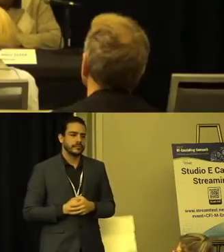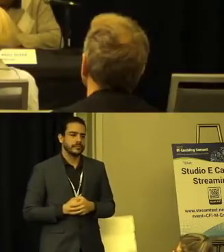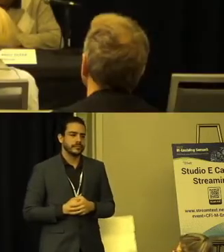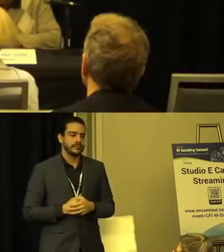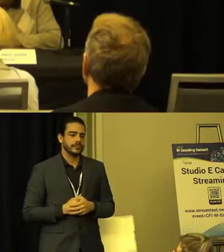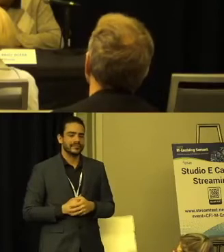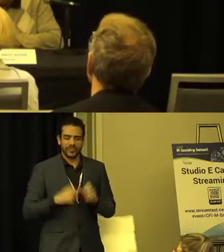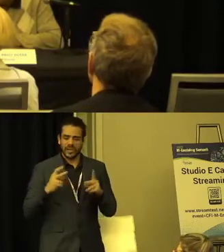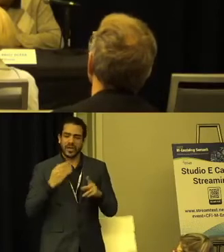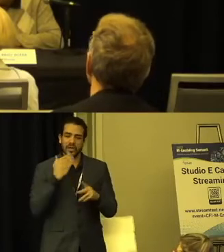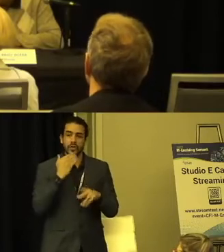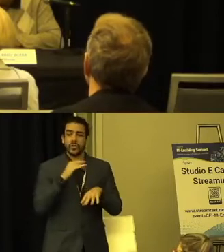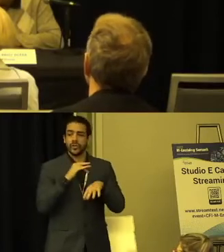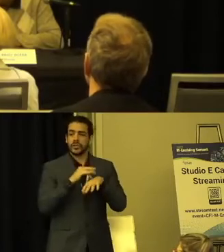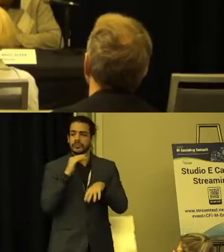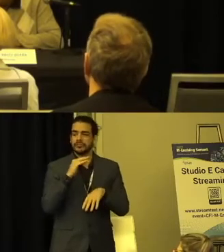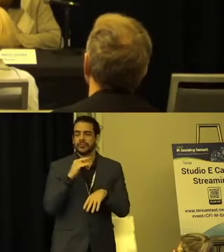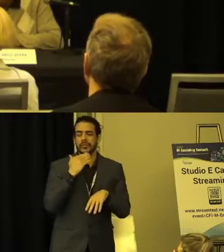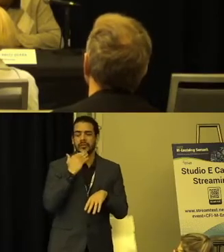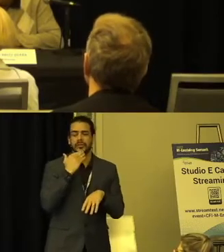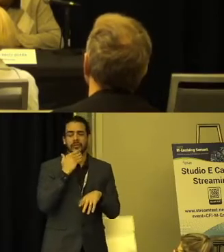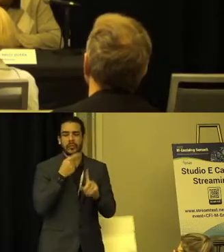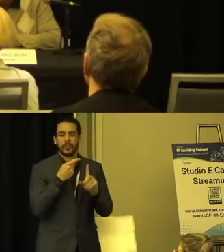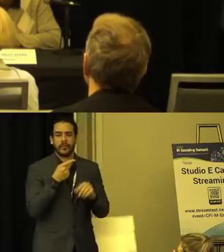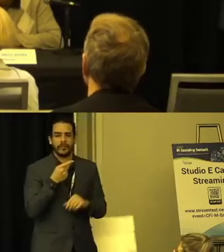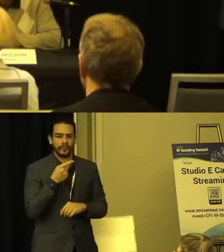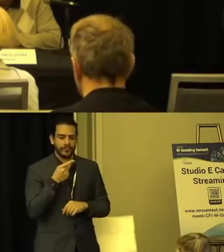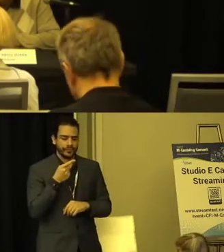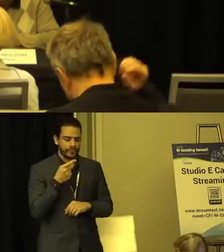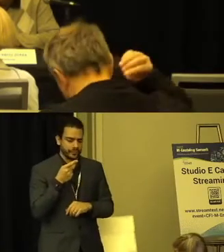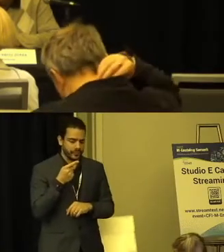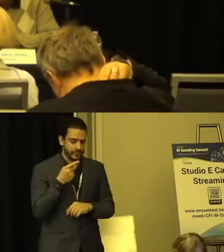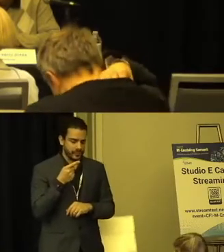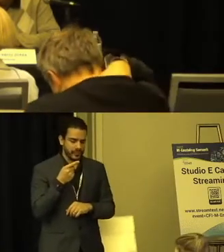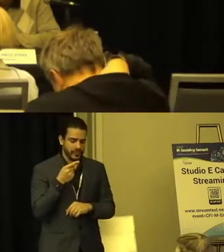Okay, good touch point. We know that